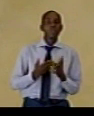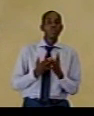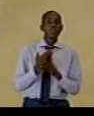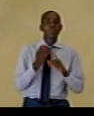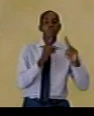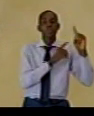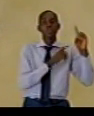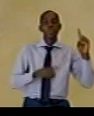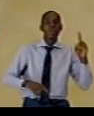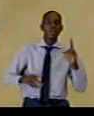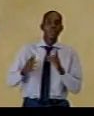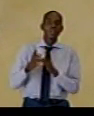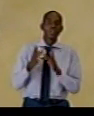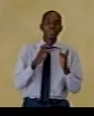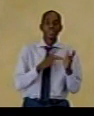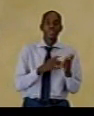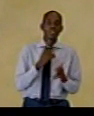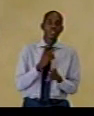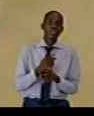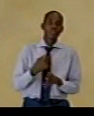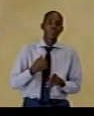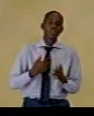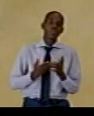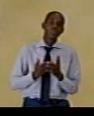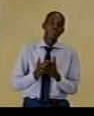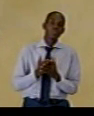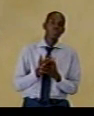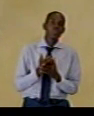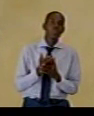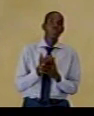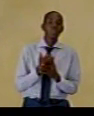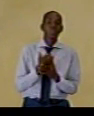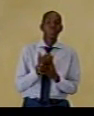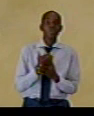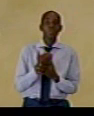Keep me through, Lord Jesus, keep me through.